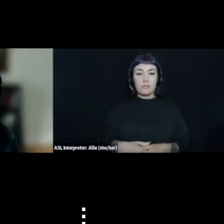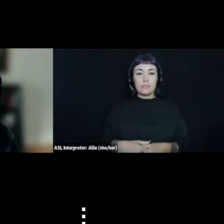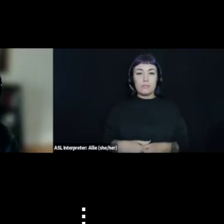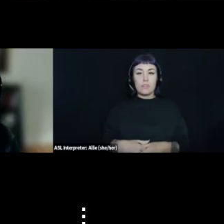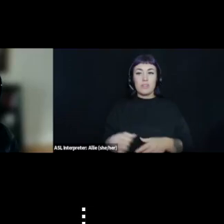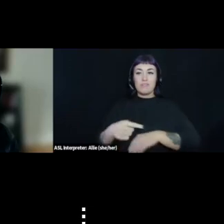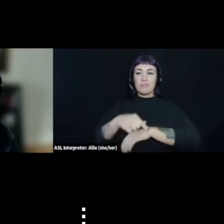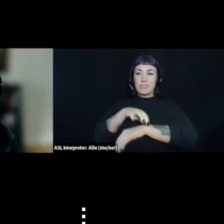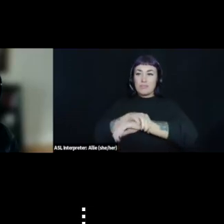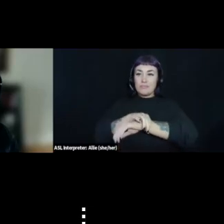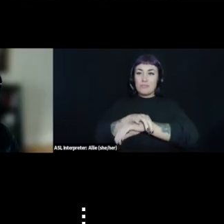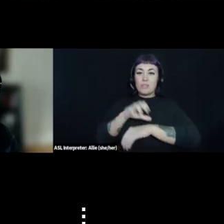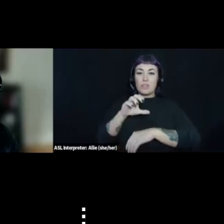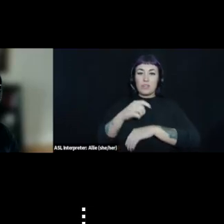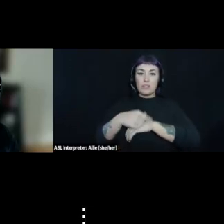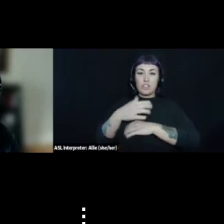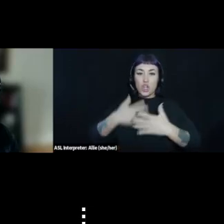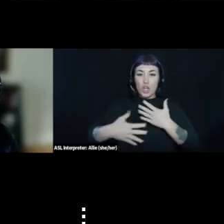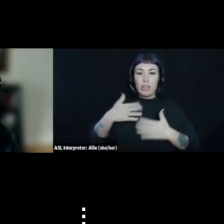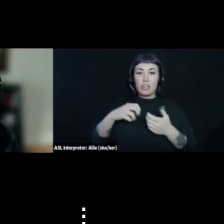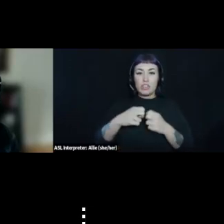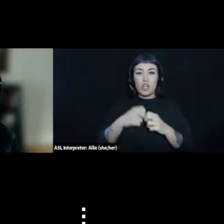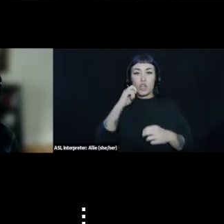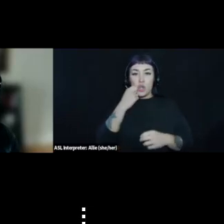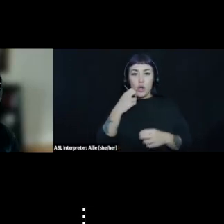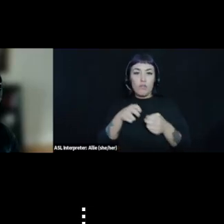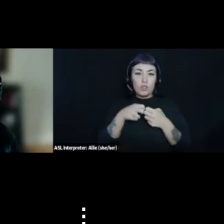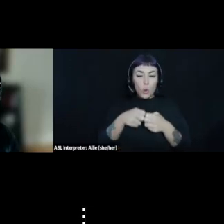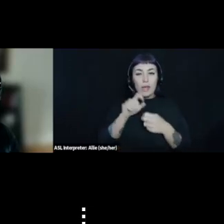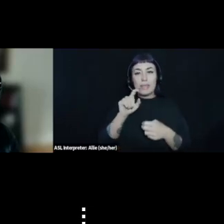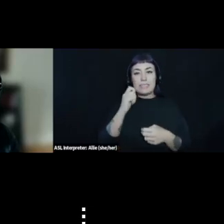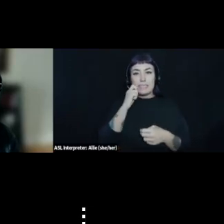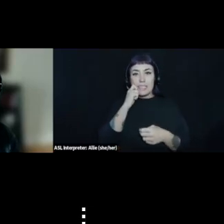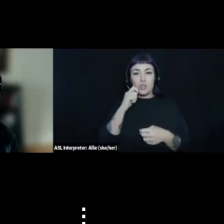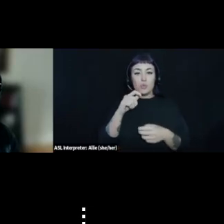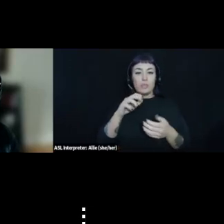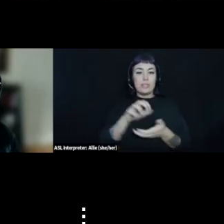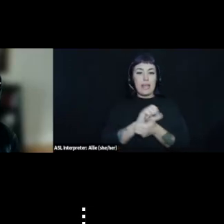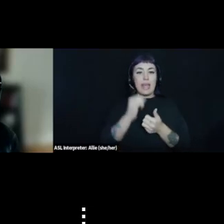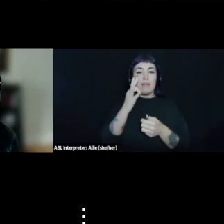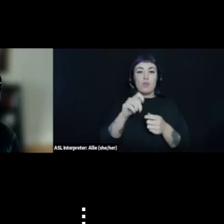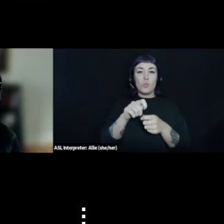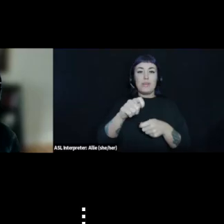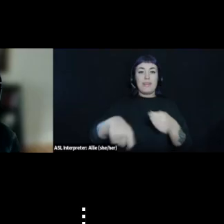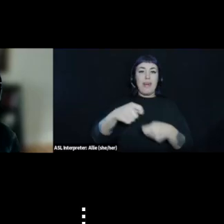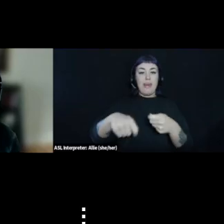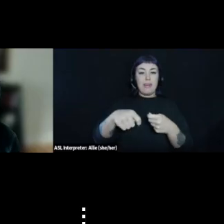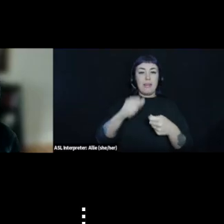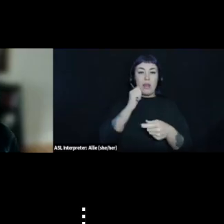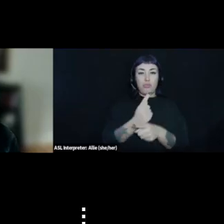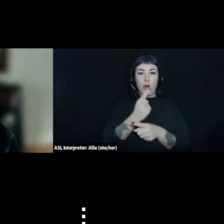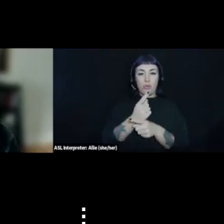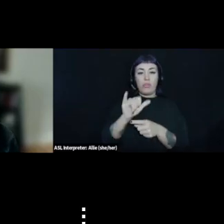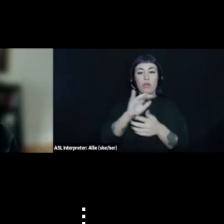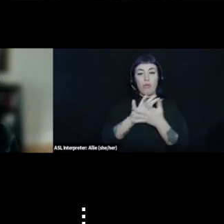circulation issues, nerve, joint, or tissue damage. If we are tying improperly, those